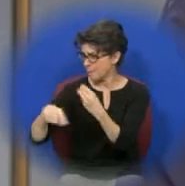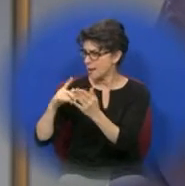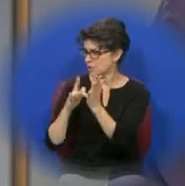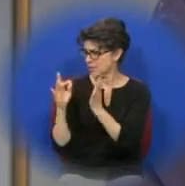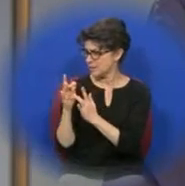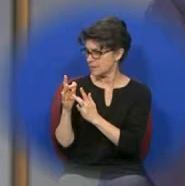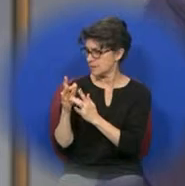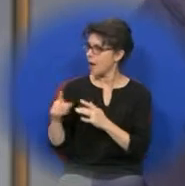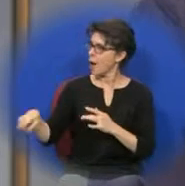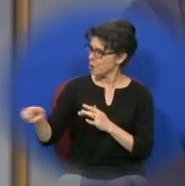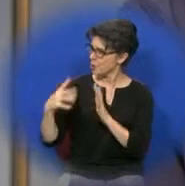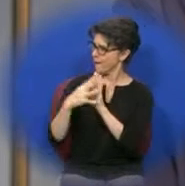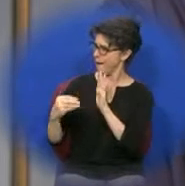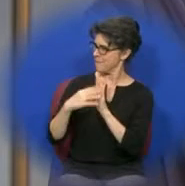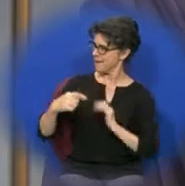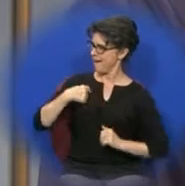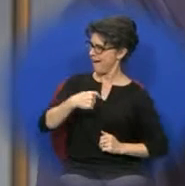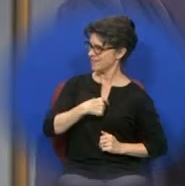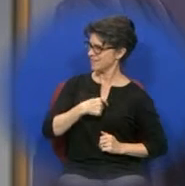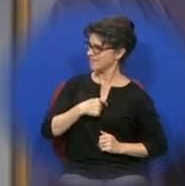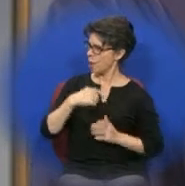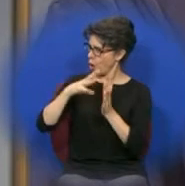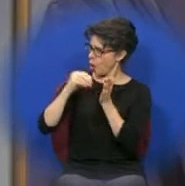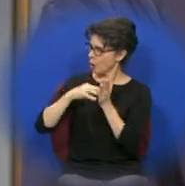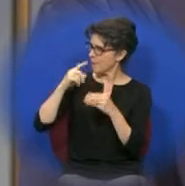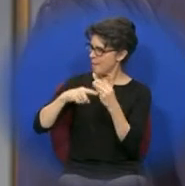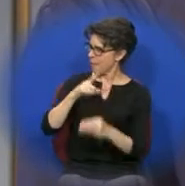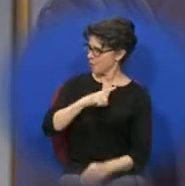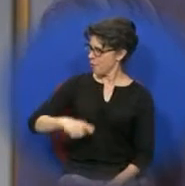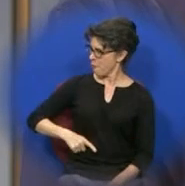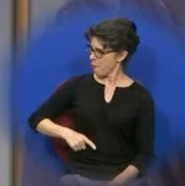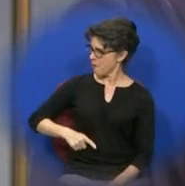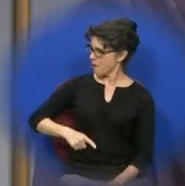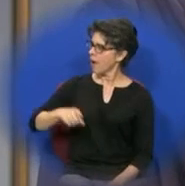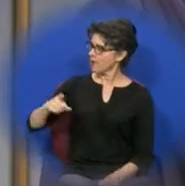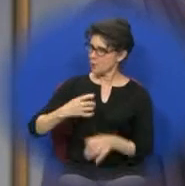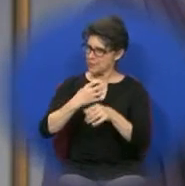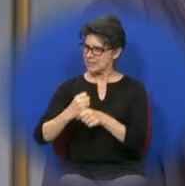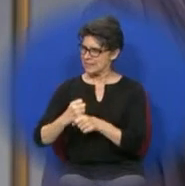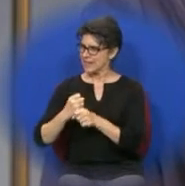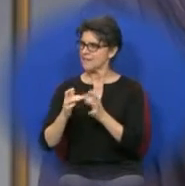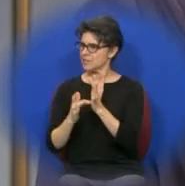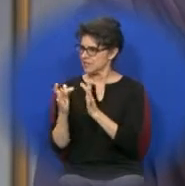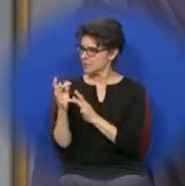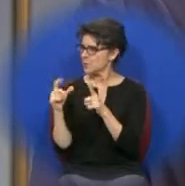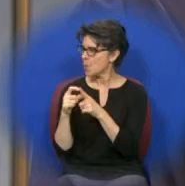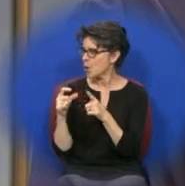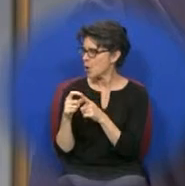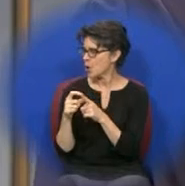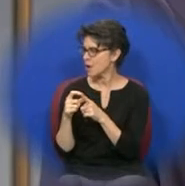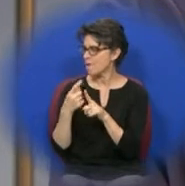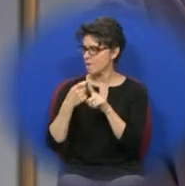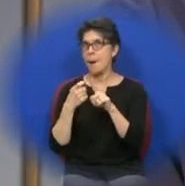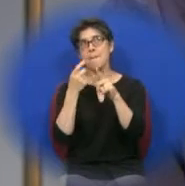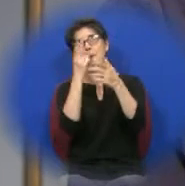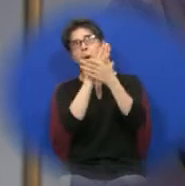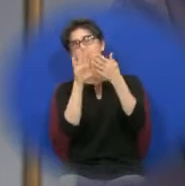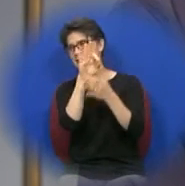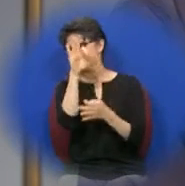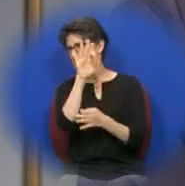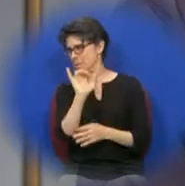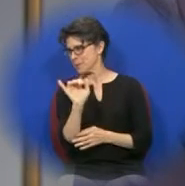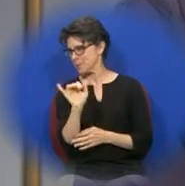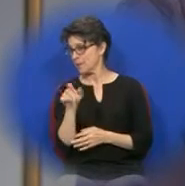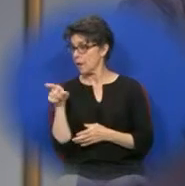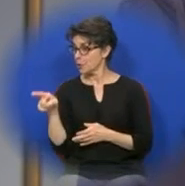You became imitators of us and of the Lord, receiving the word in great affliction with joy from the Holy Spirit, so that